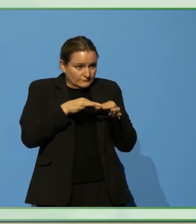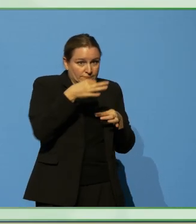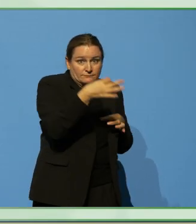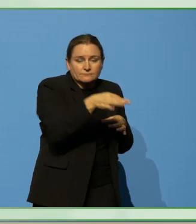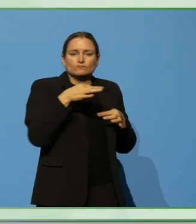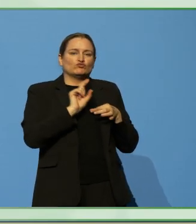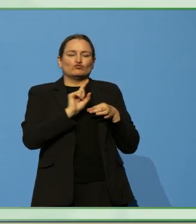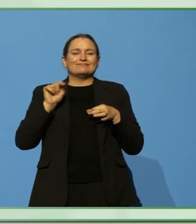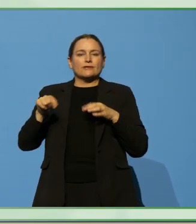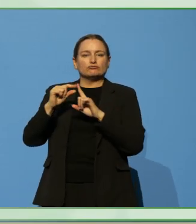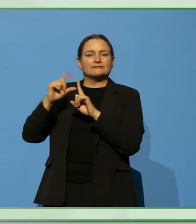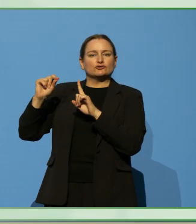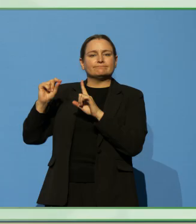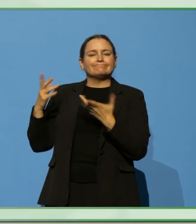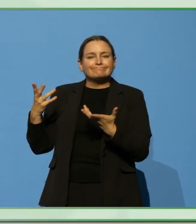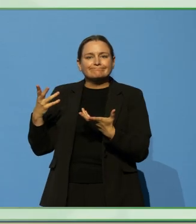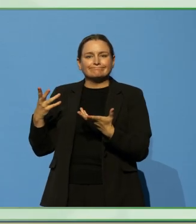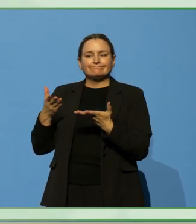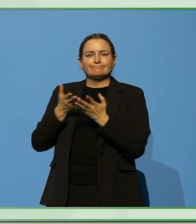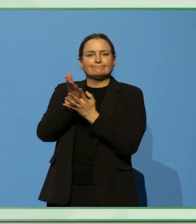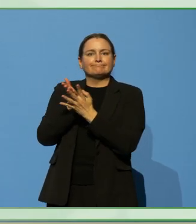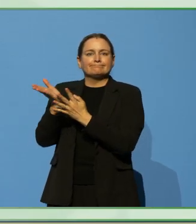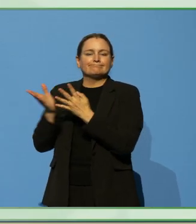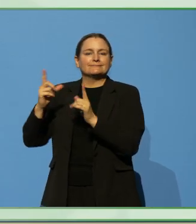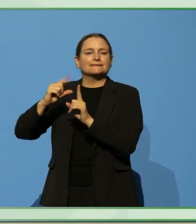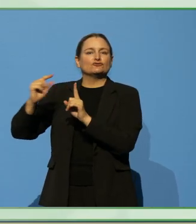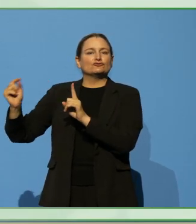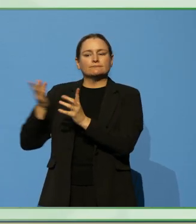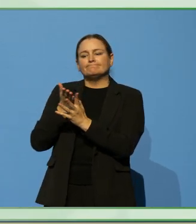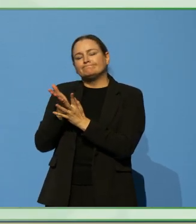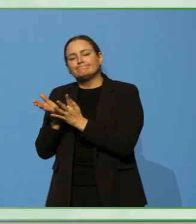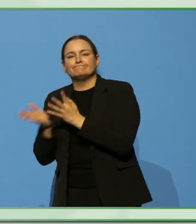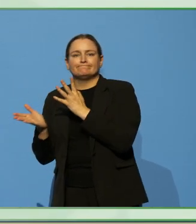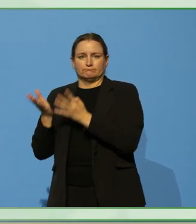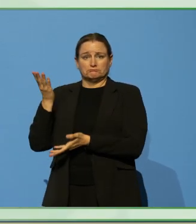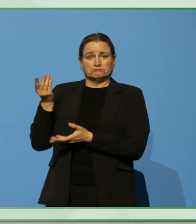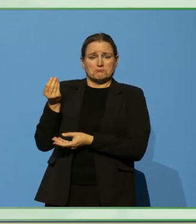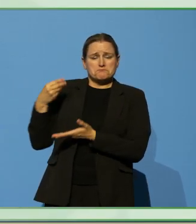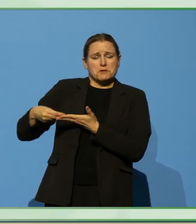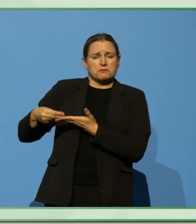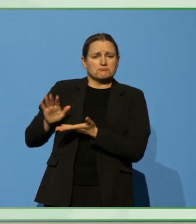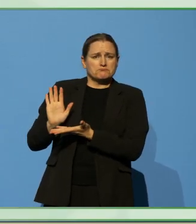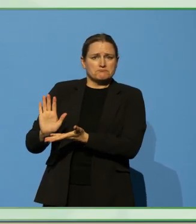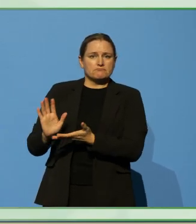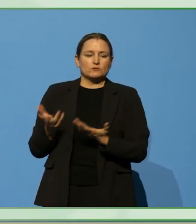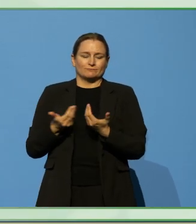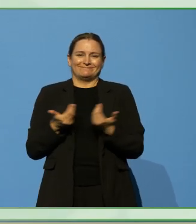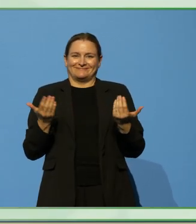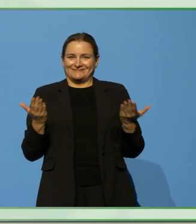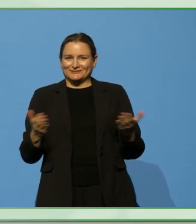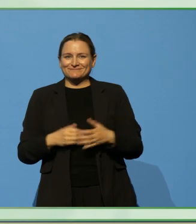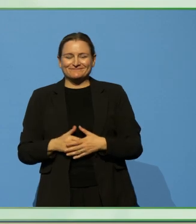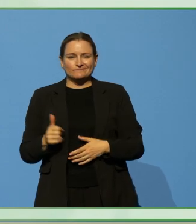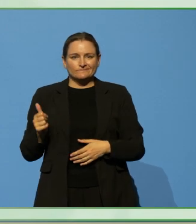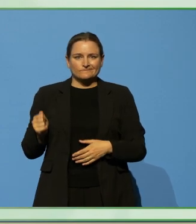slides, I hope I can further explore this and tell you how this would look like. I can't get it.